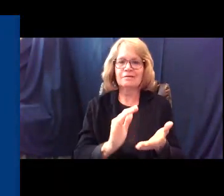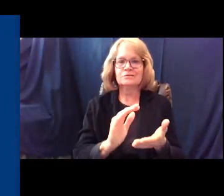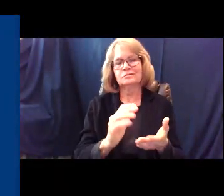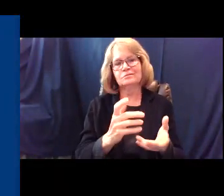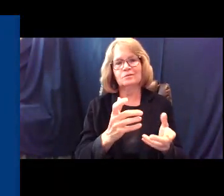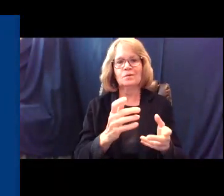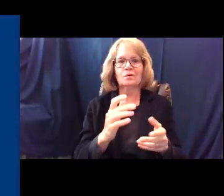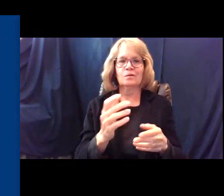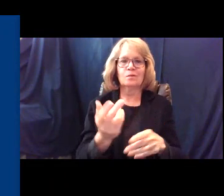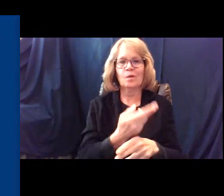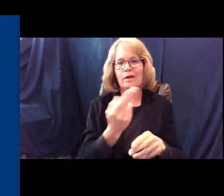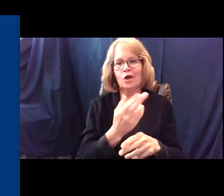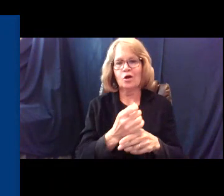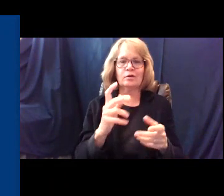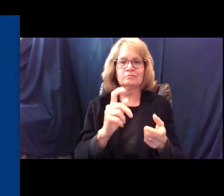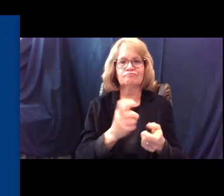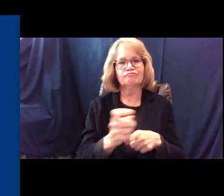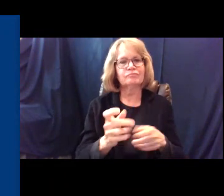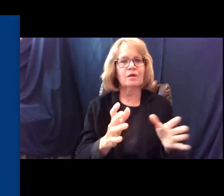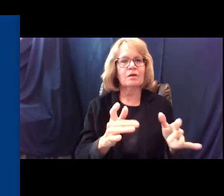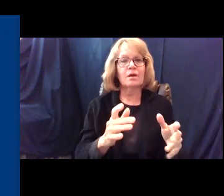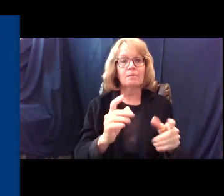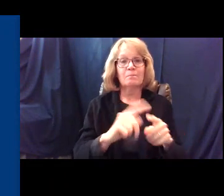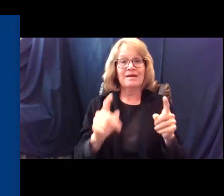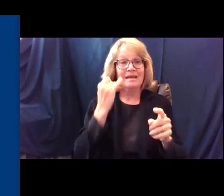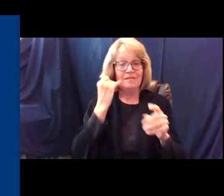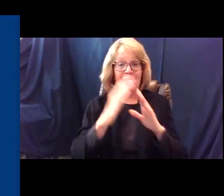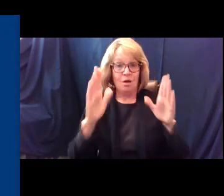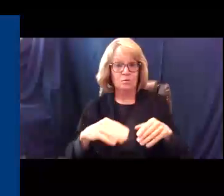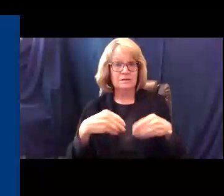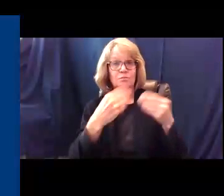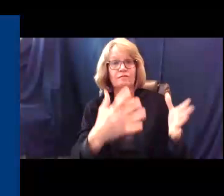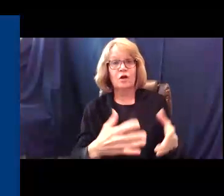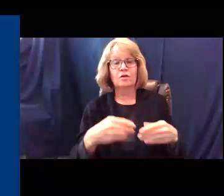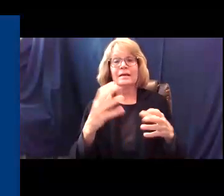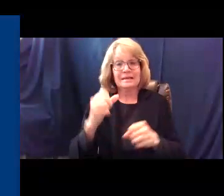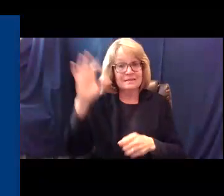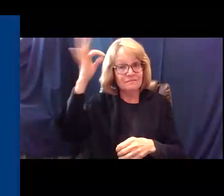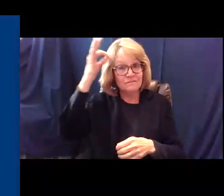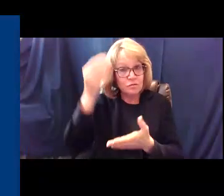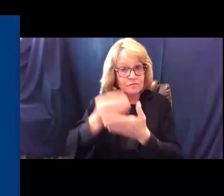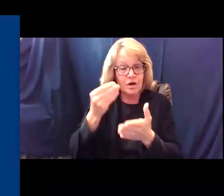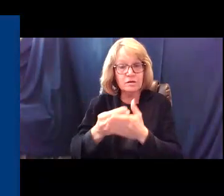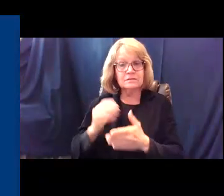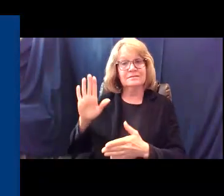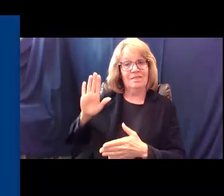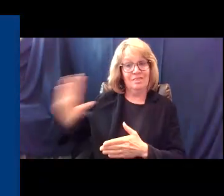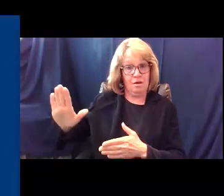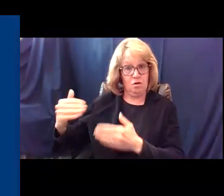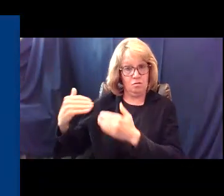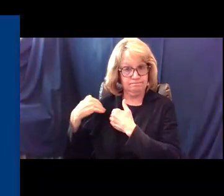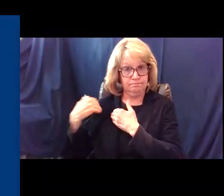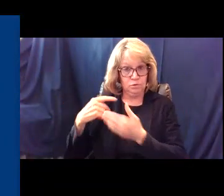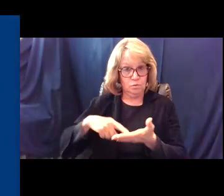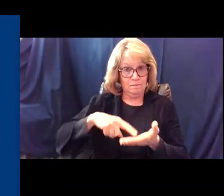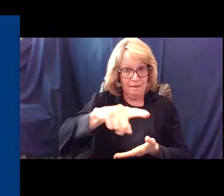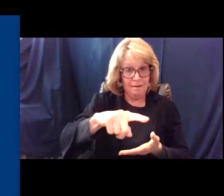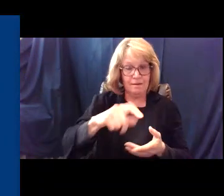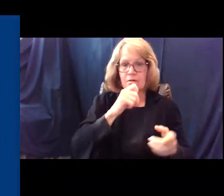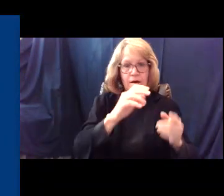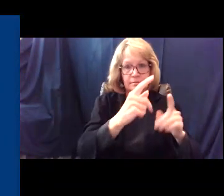it's the housing provider's responsibility to pay for the modification, not the tenant. But if it's in the general private rental